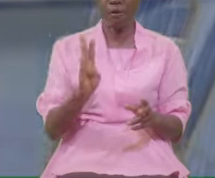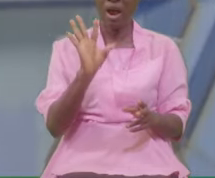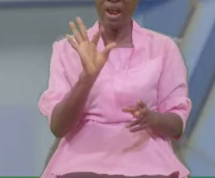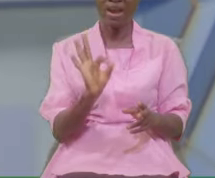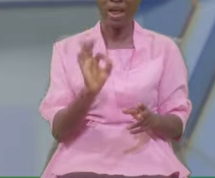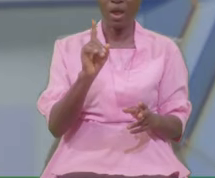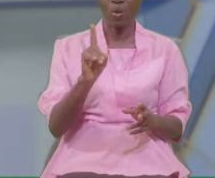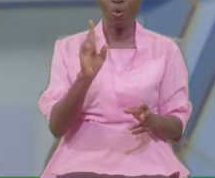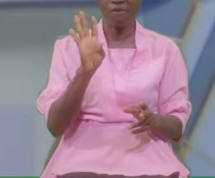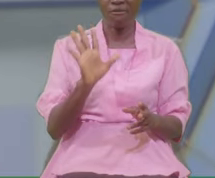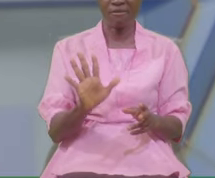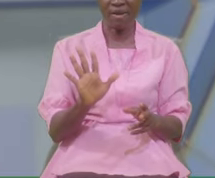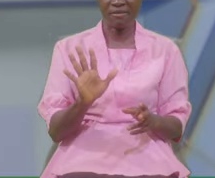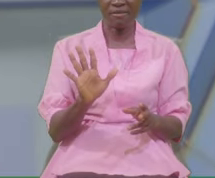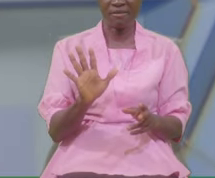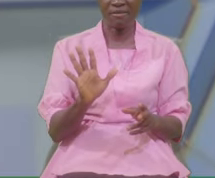915